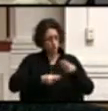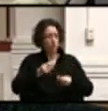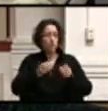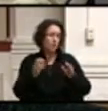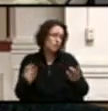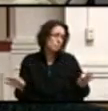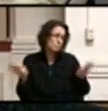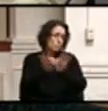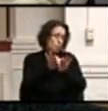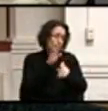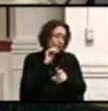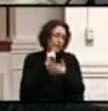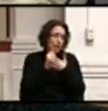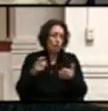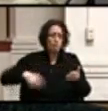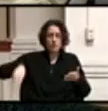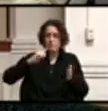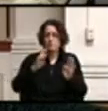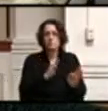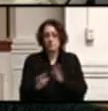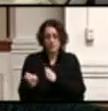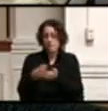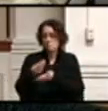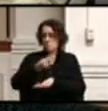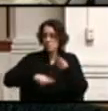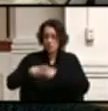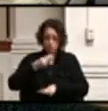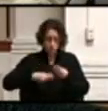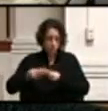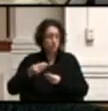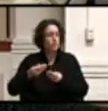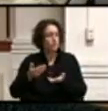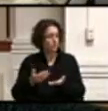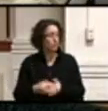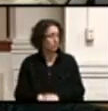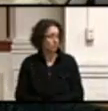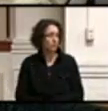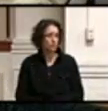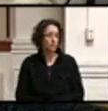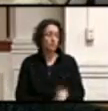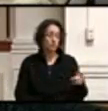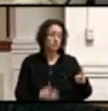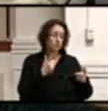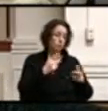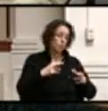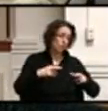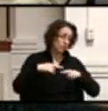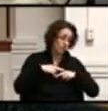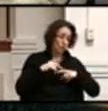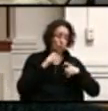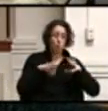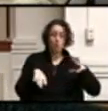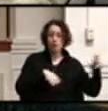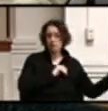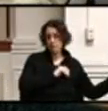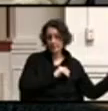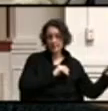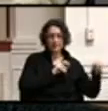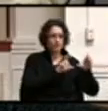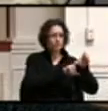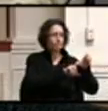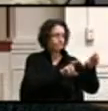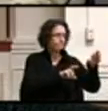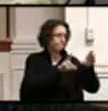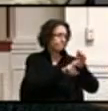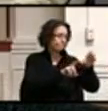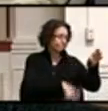issues as individual employees leave employment, rather than just looking at these issues at the end